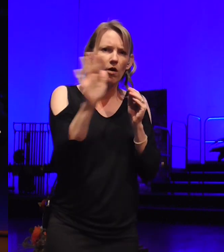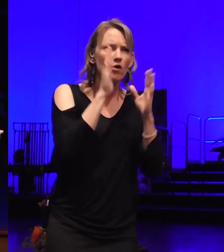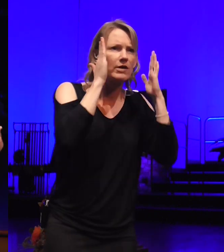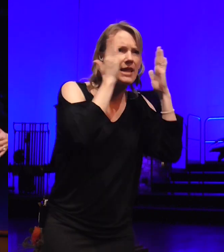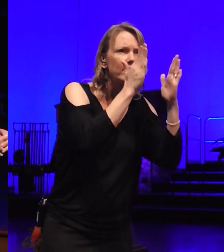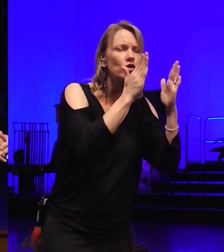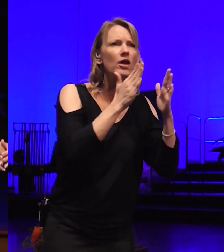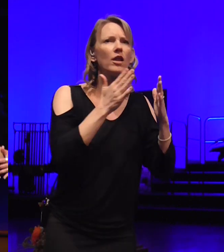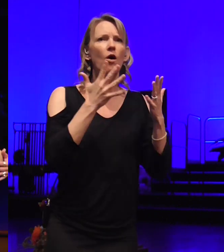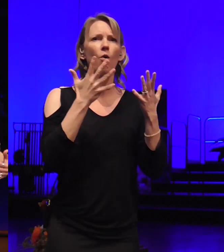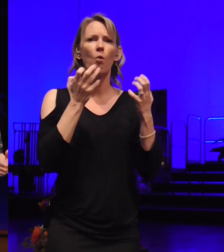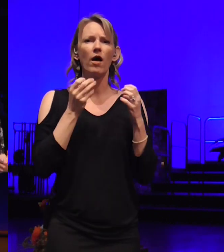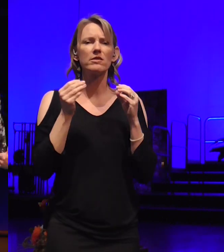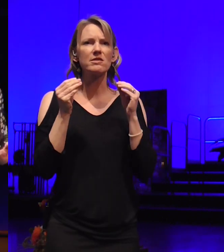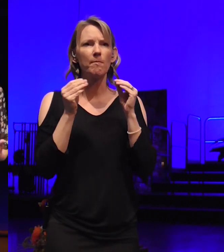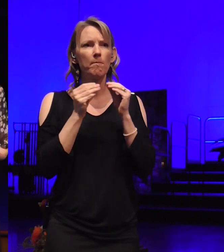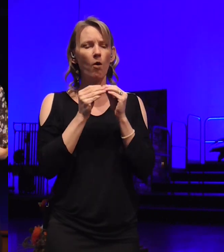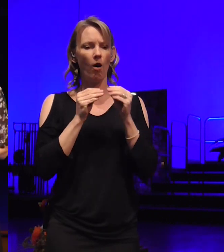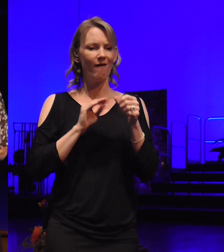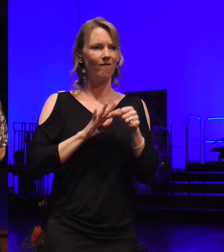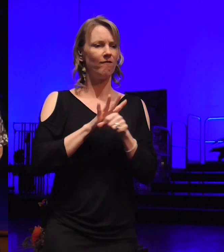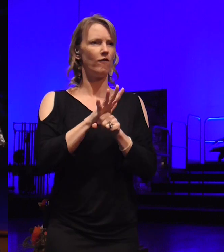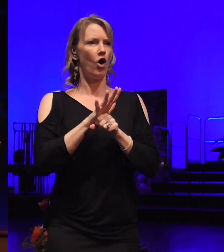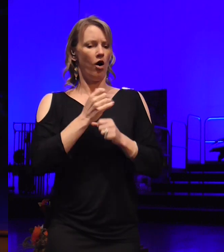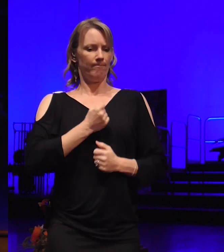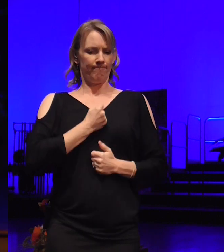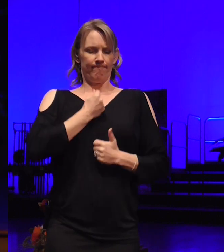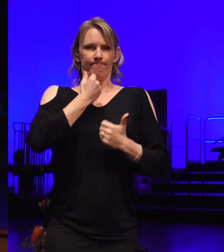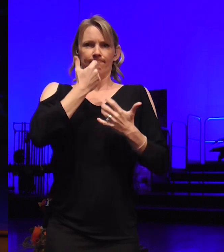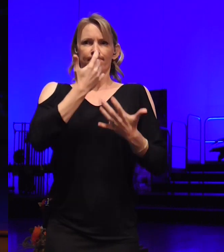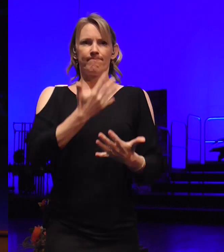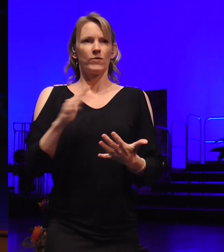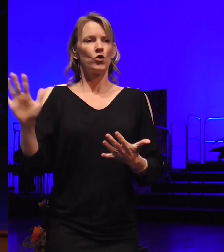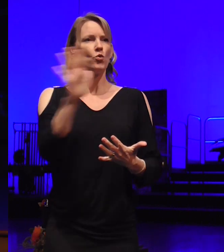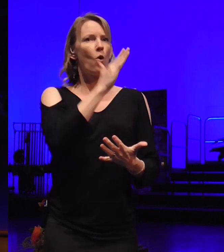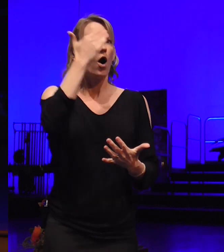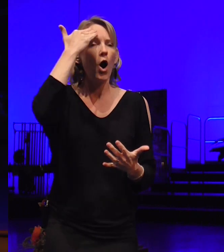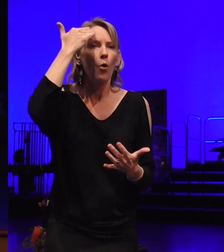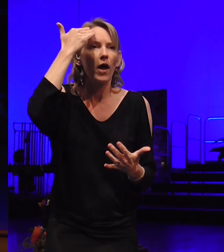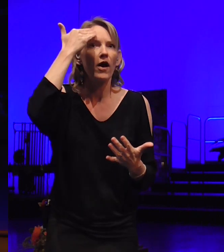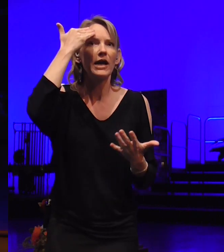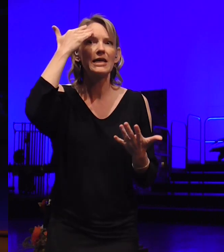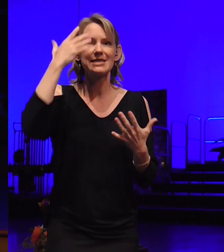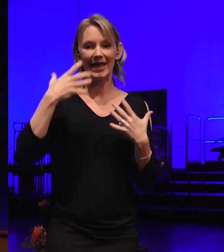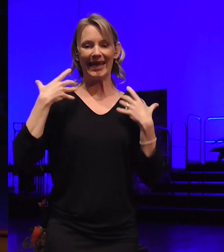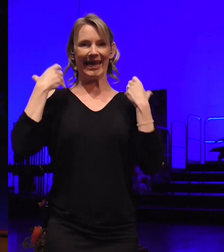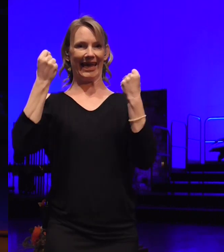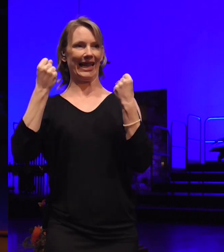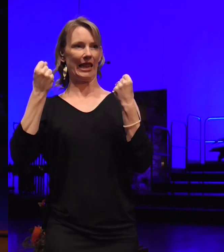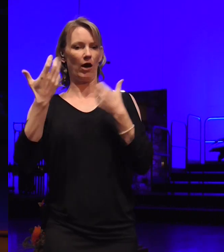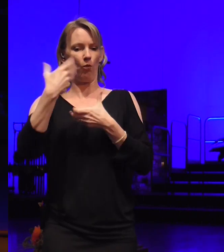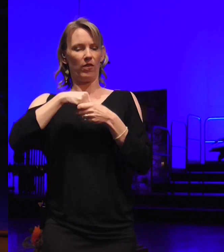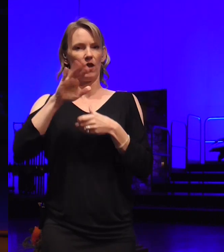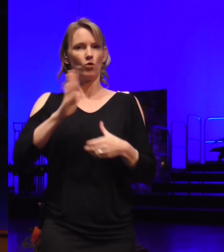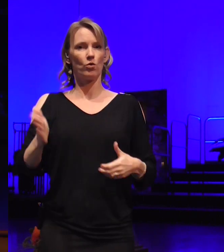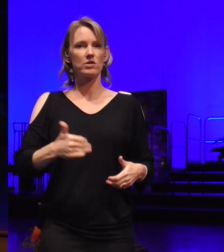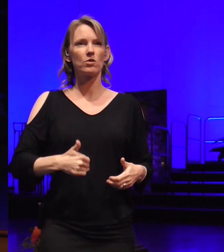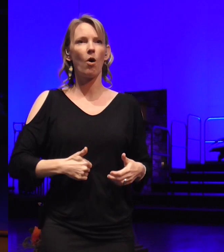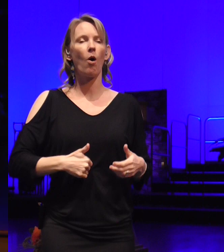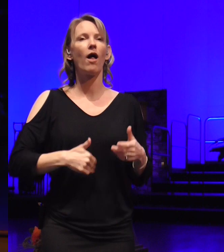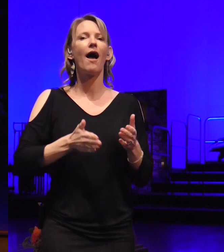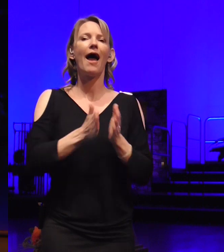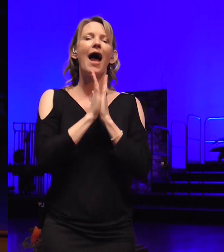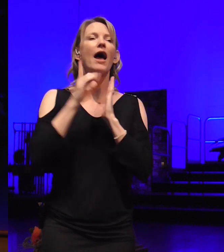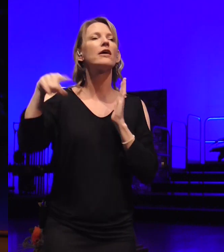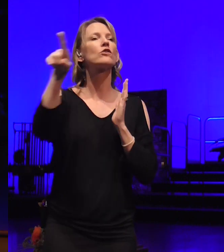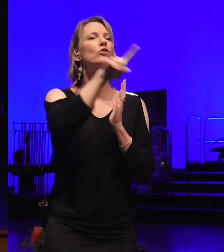your attention or wants to be brought more fully into your awareness and healing within your own soul. And I'd